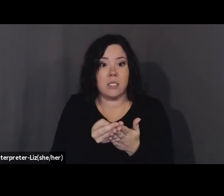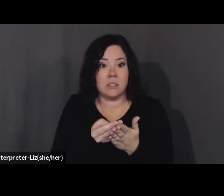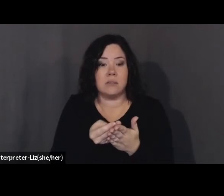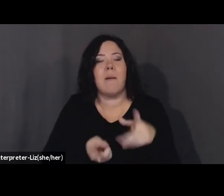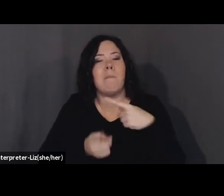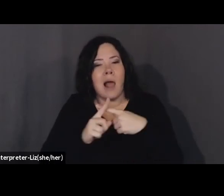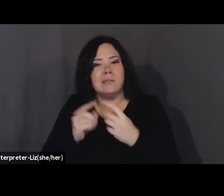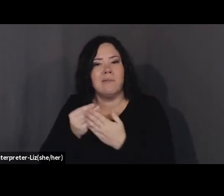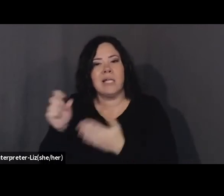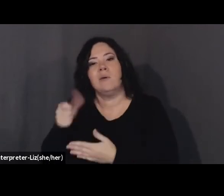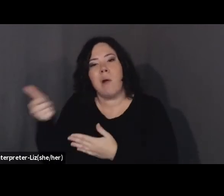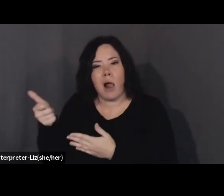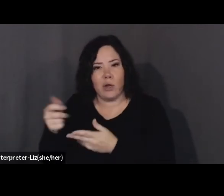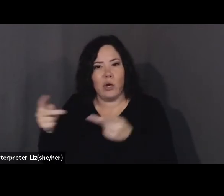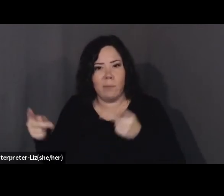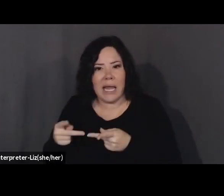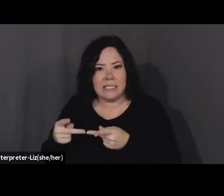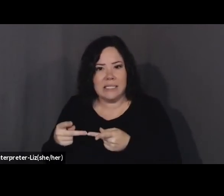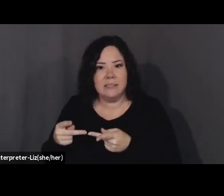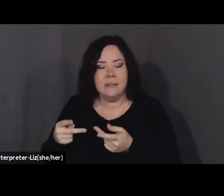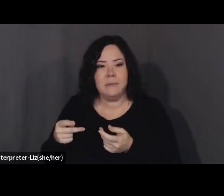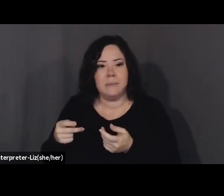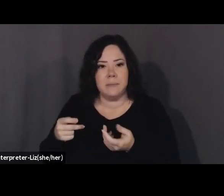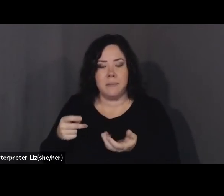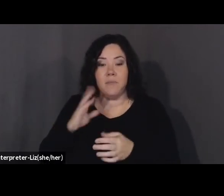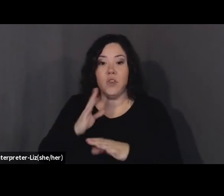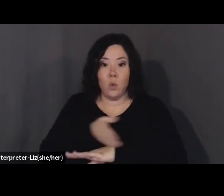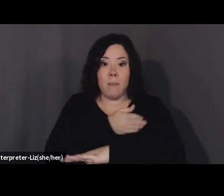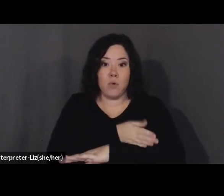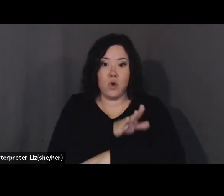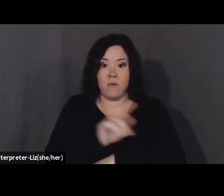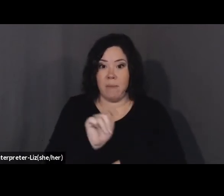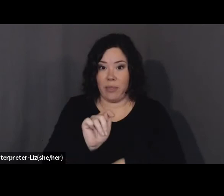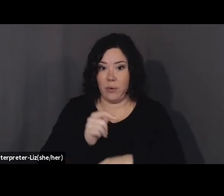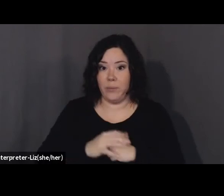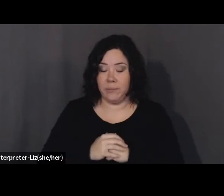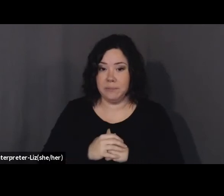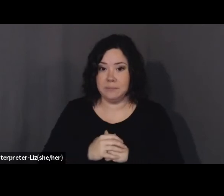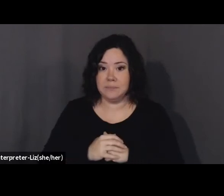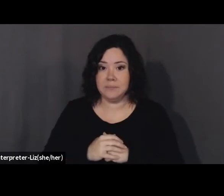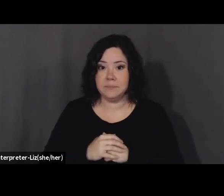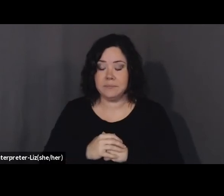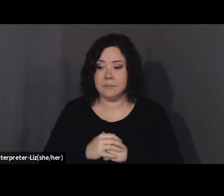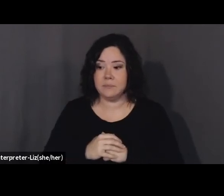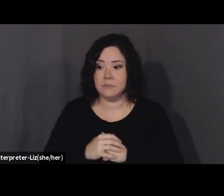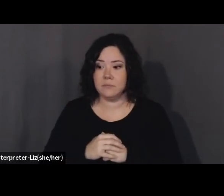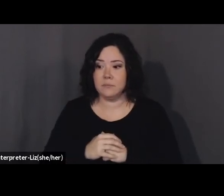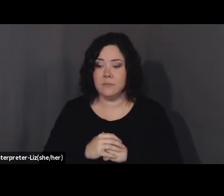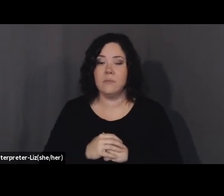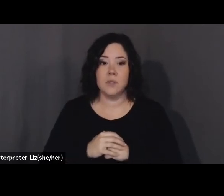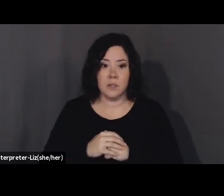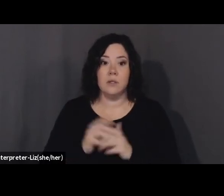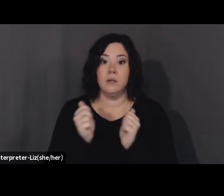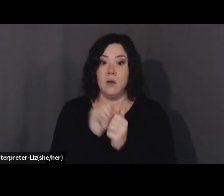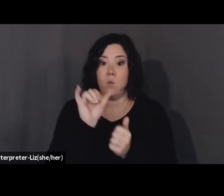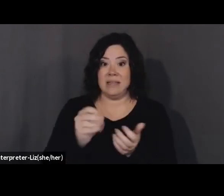other places to improve her bathroom. And with the funds